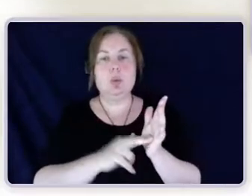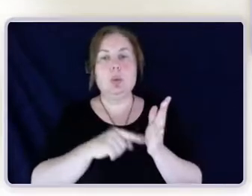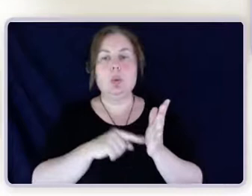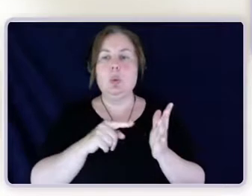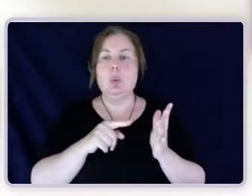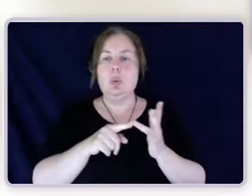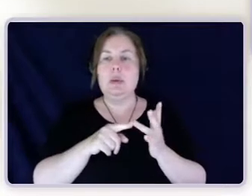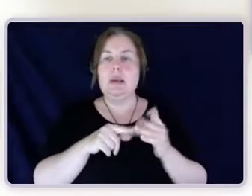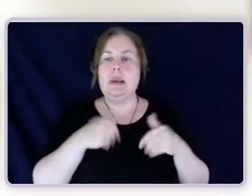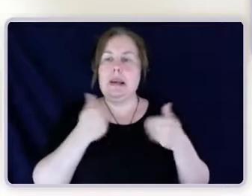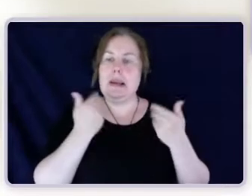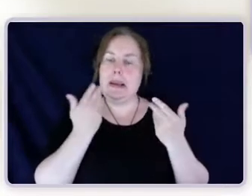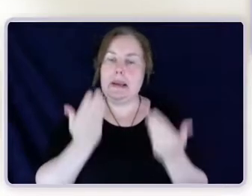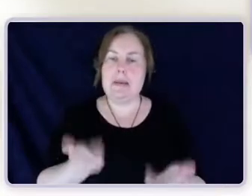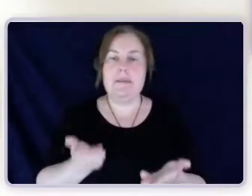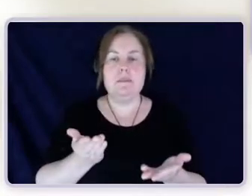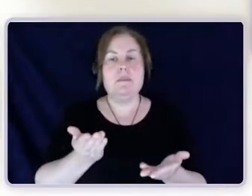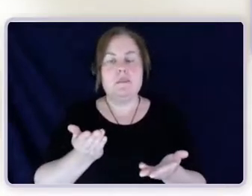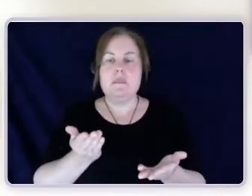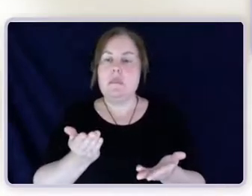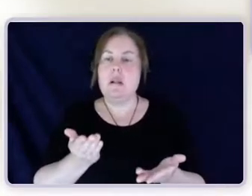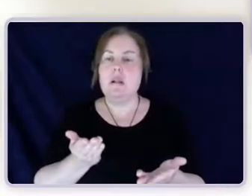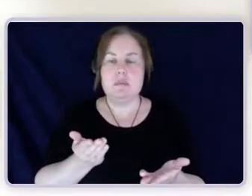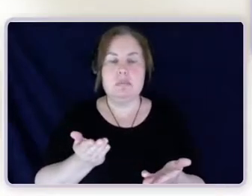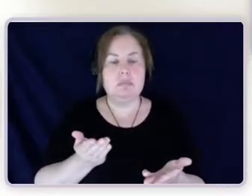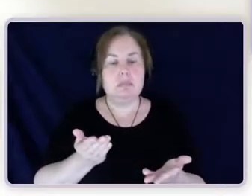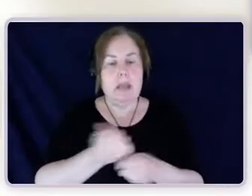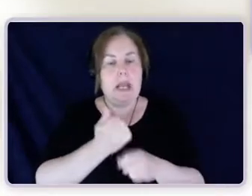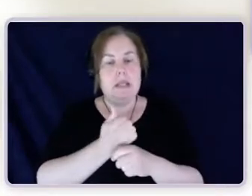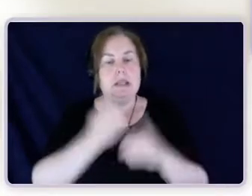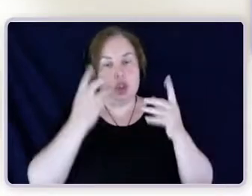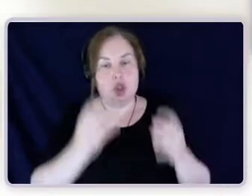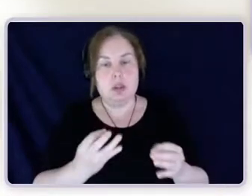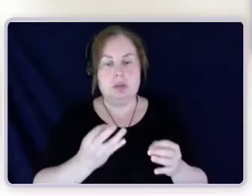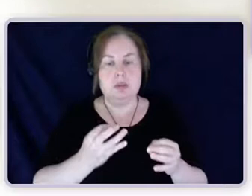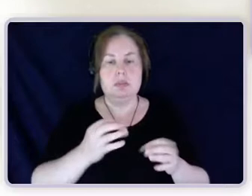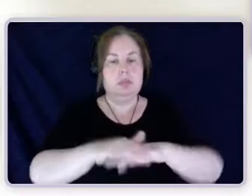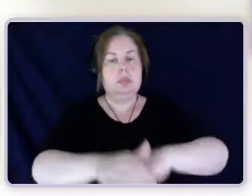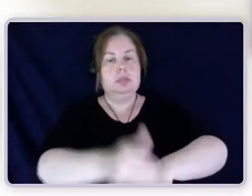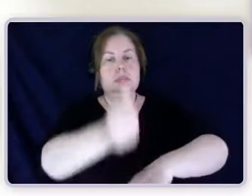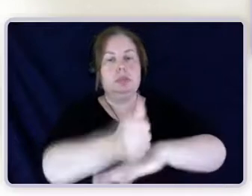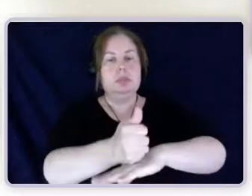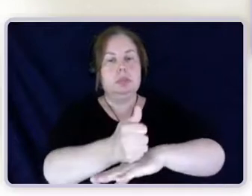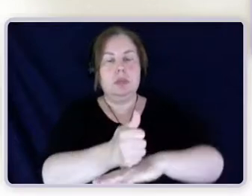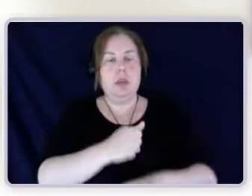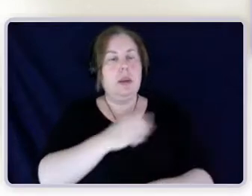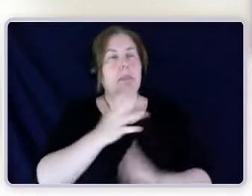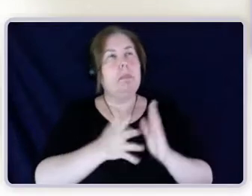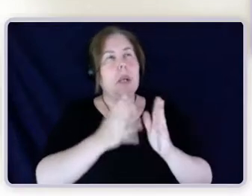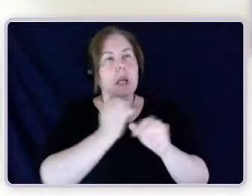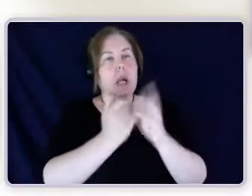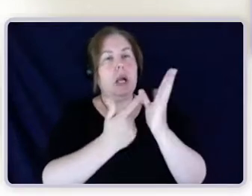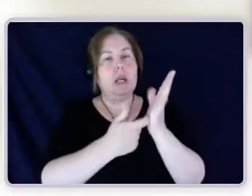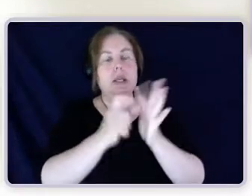certain decisions, pardon me. There's a typo there. They don't have the power to actually make the decision or override